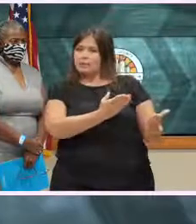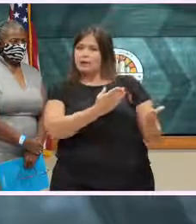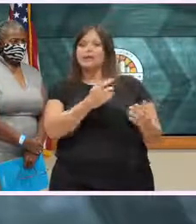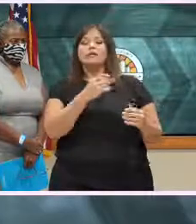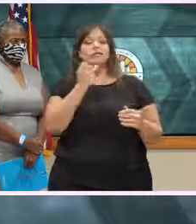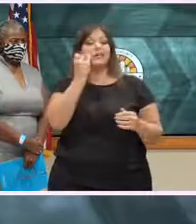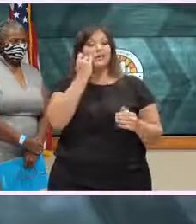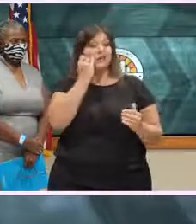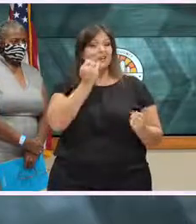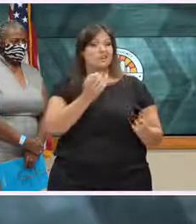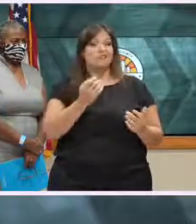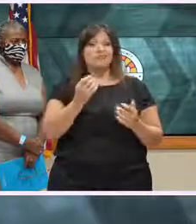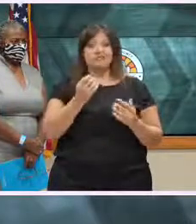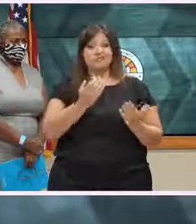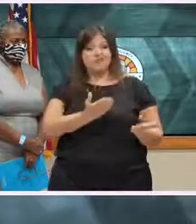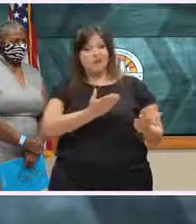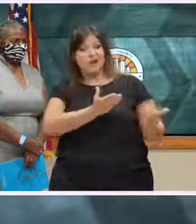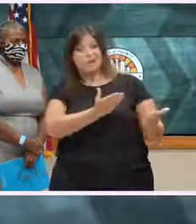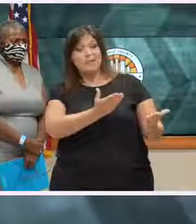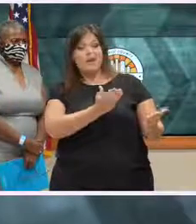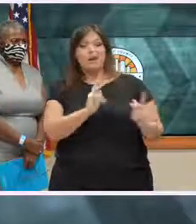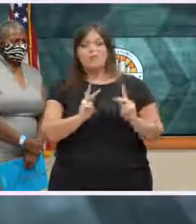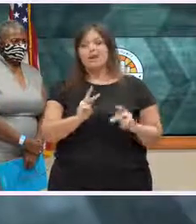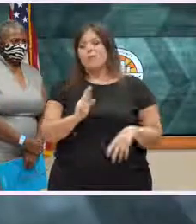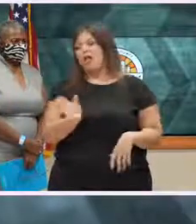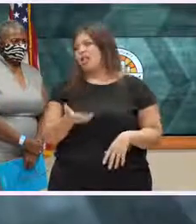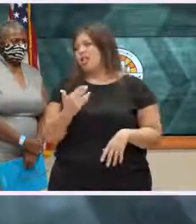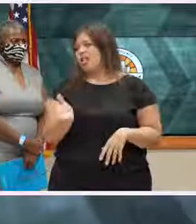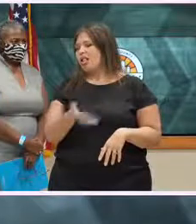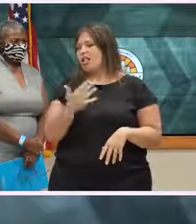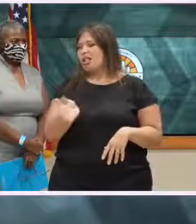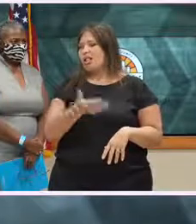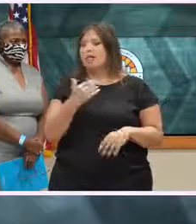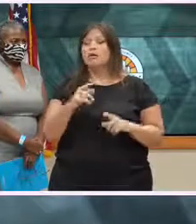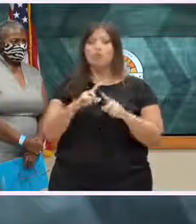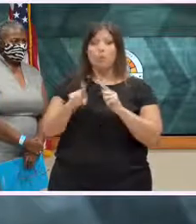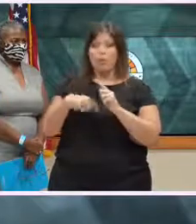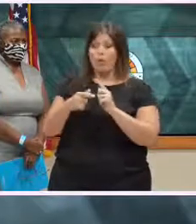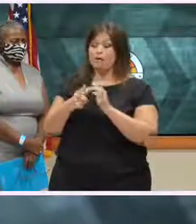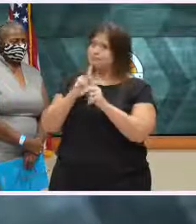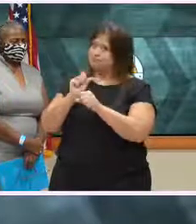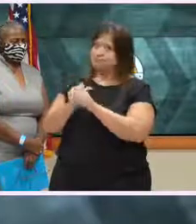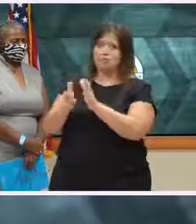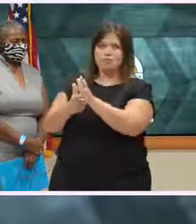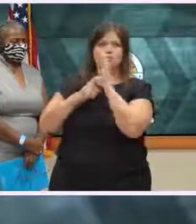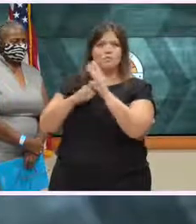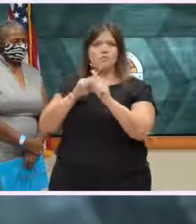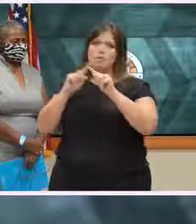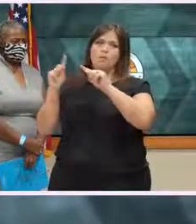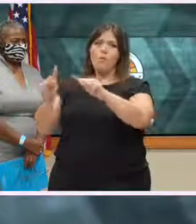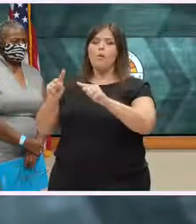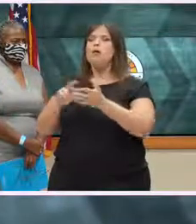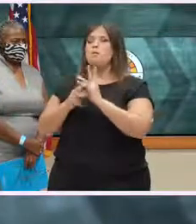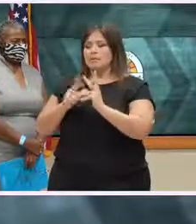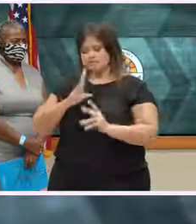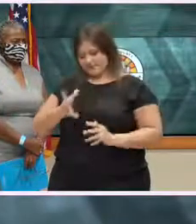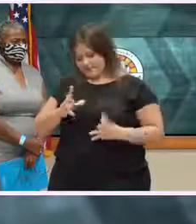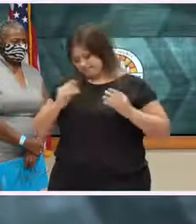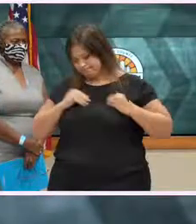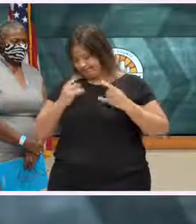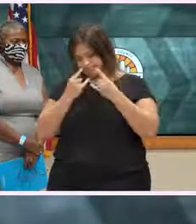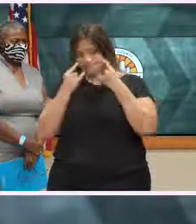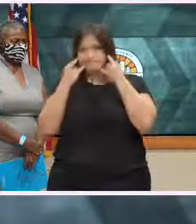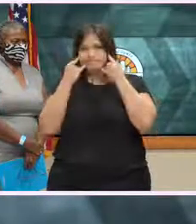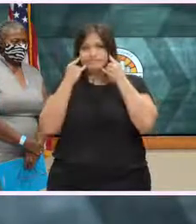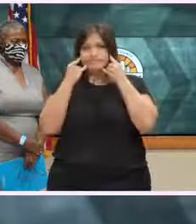that when the orders turned to recommendations, behavior changed almost overnight. So yes, in a situation where what